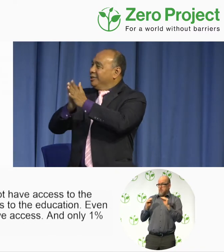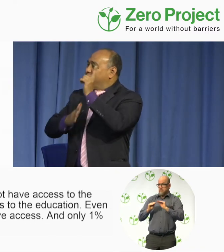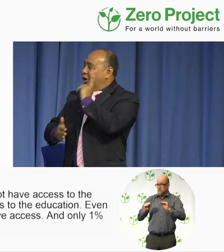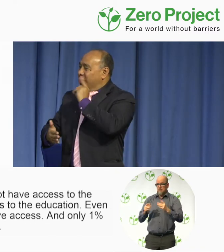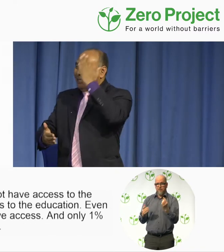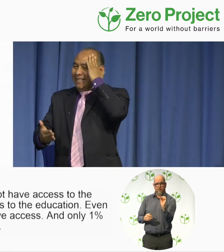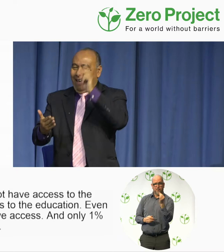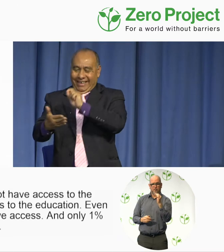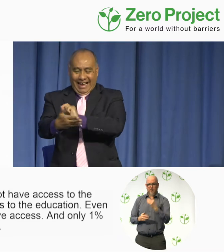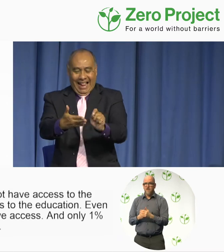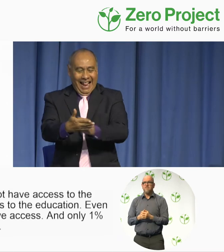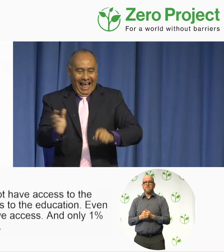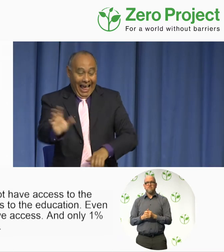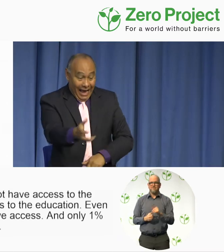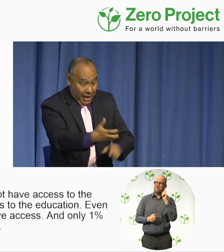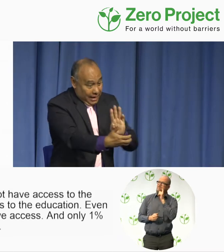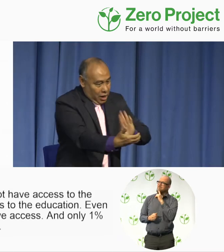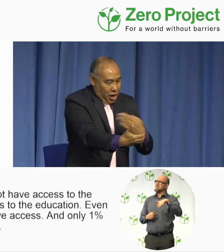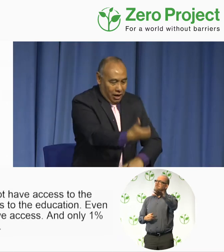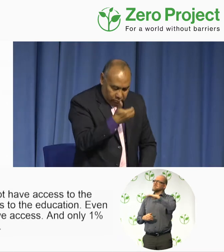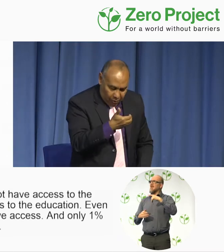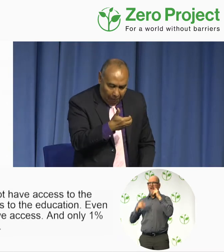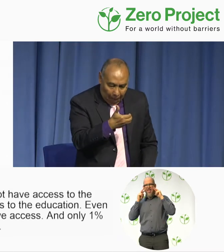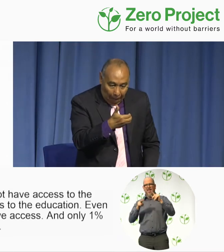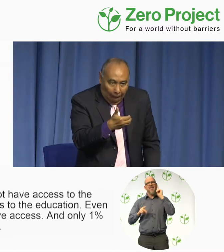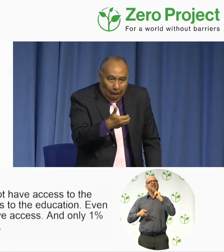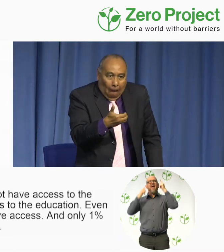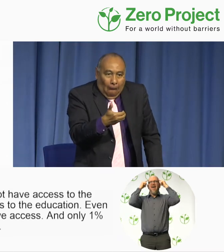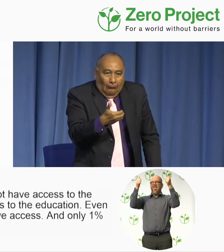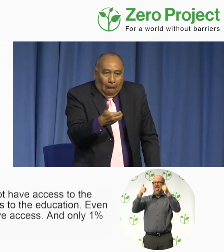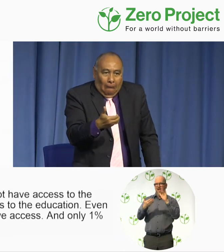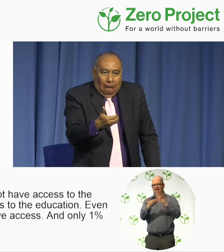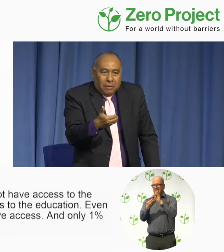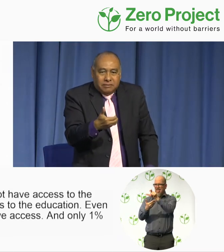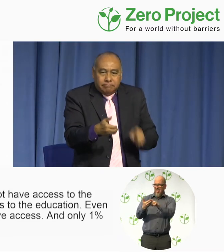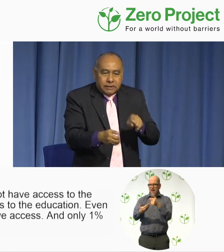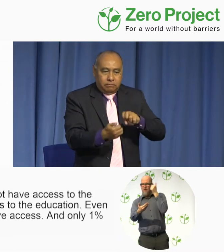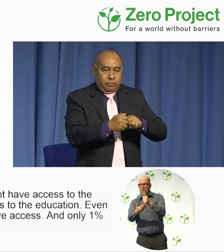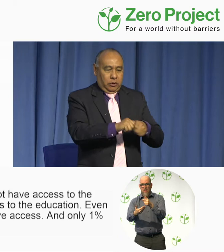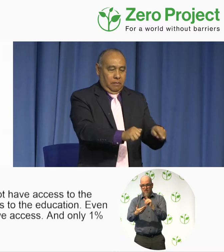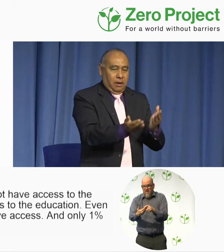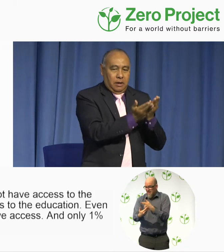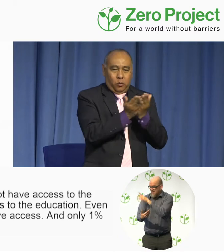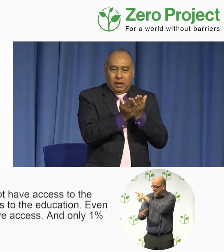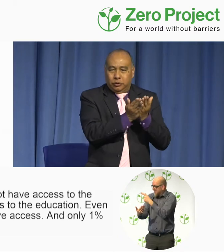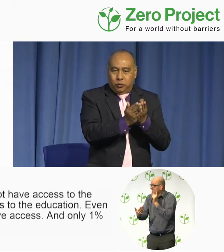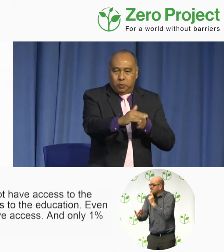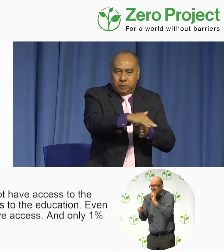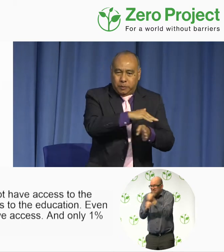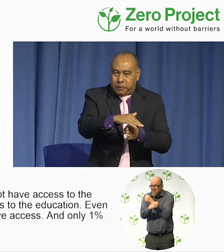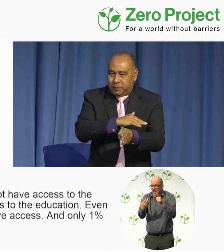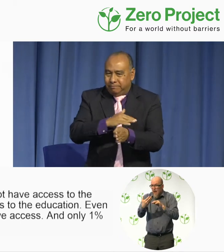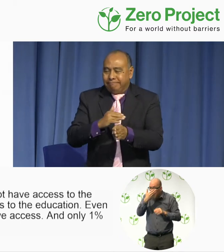Only 1%. So many people think that the deaf person could read in